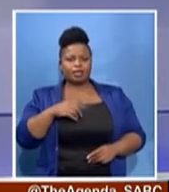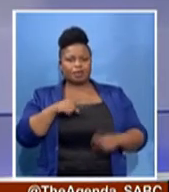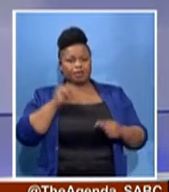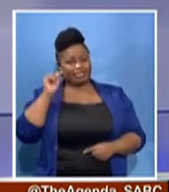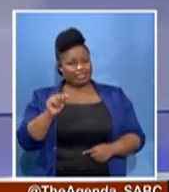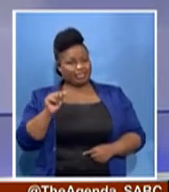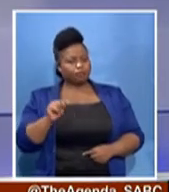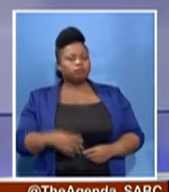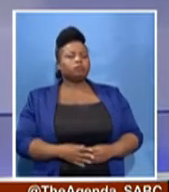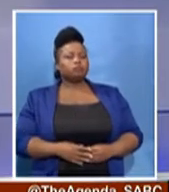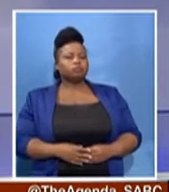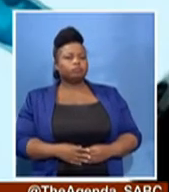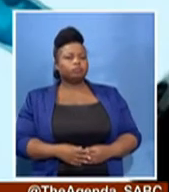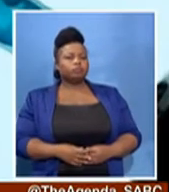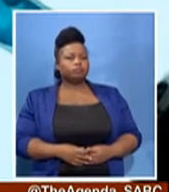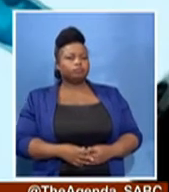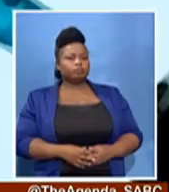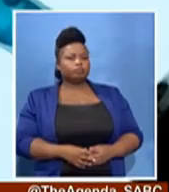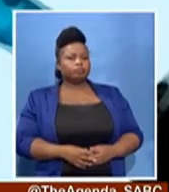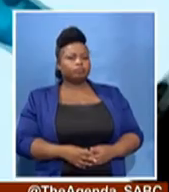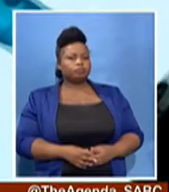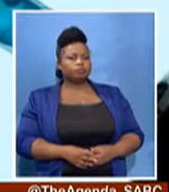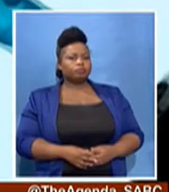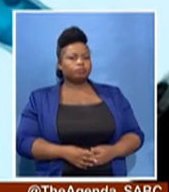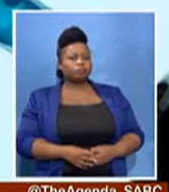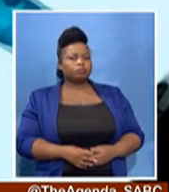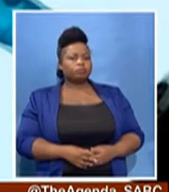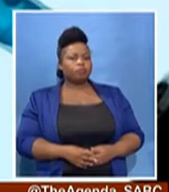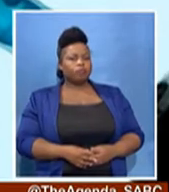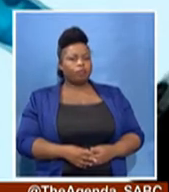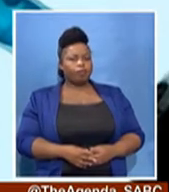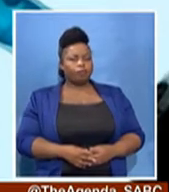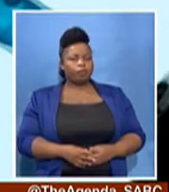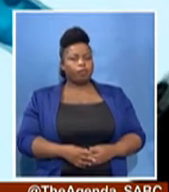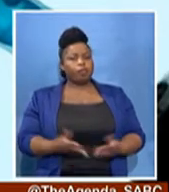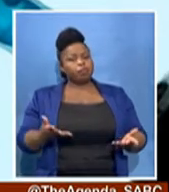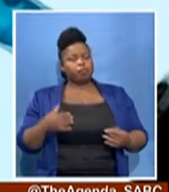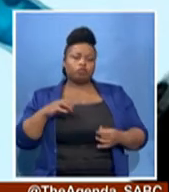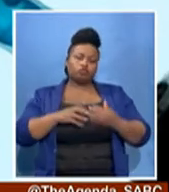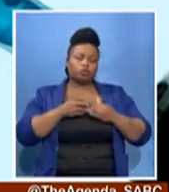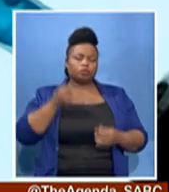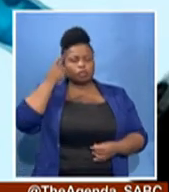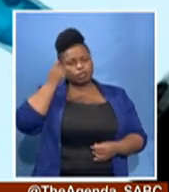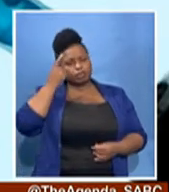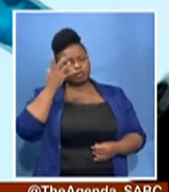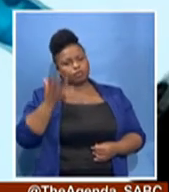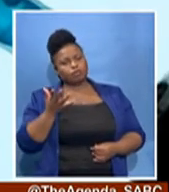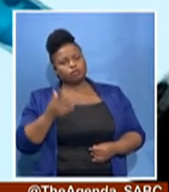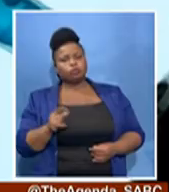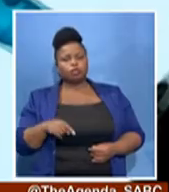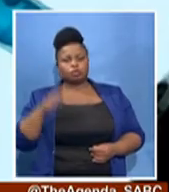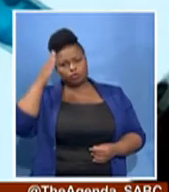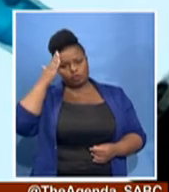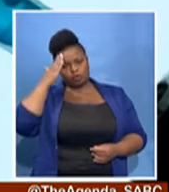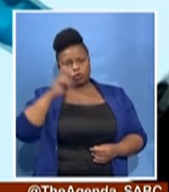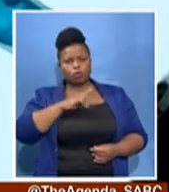look. I think to understand the conditions, we'd have to understand why the pause was put on in the first place. And it was a